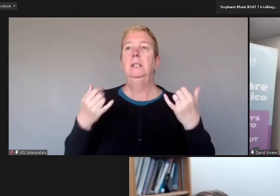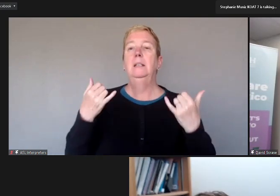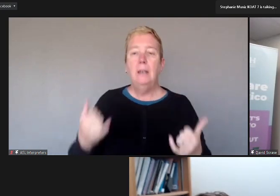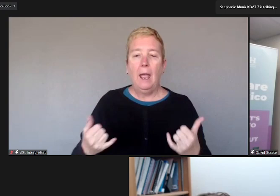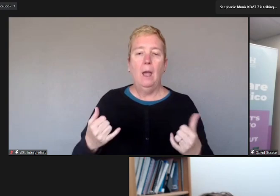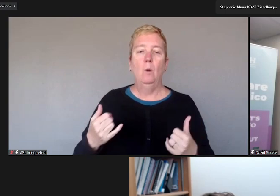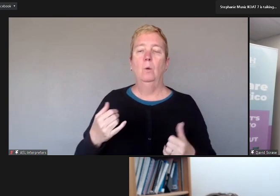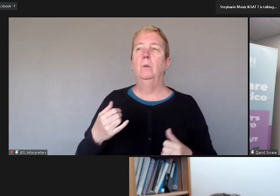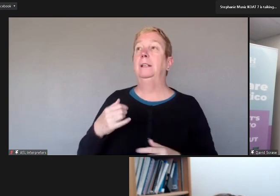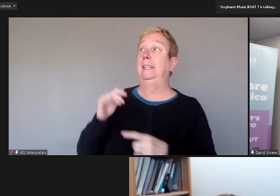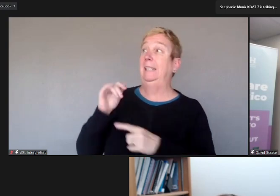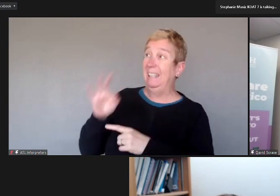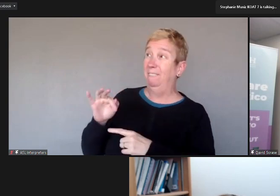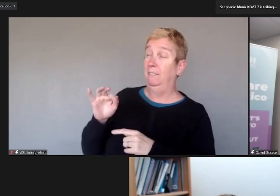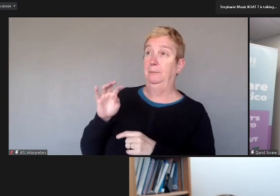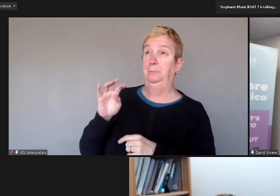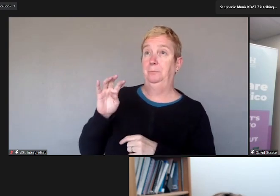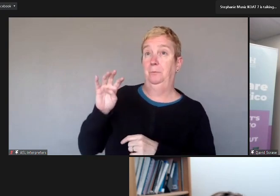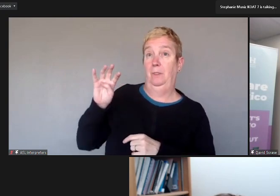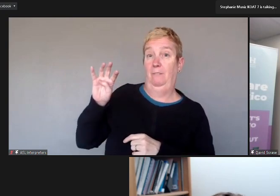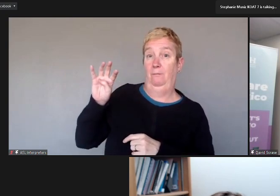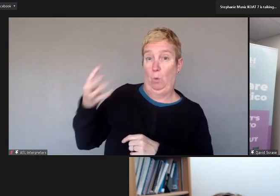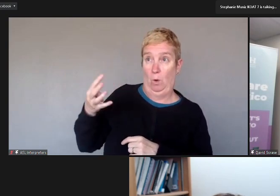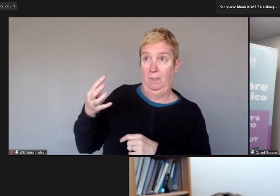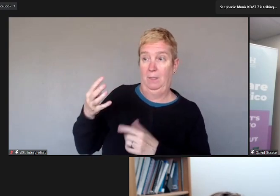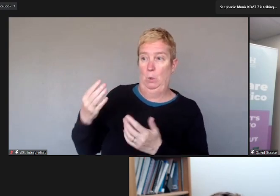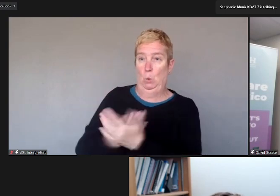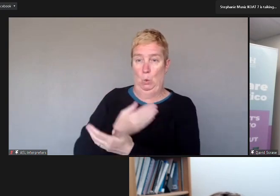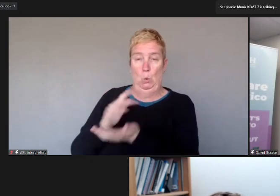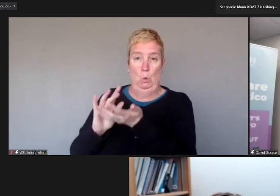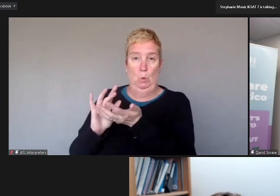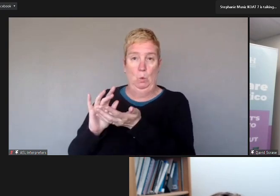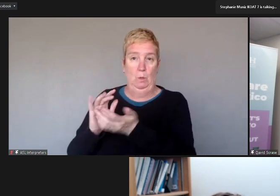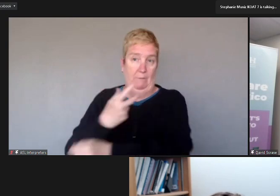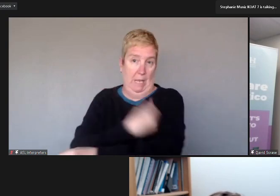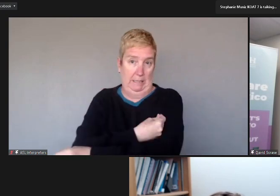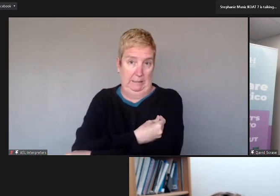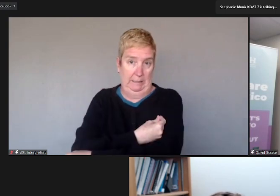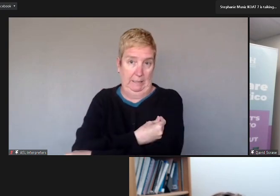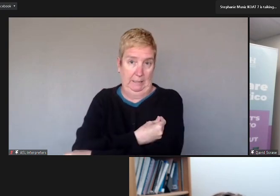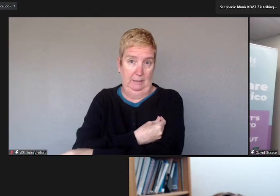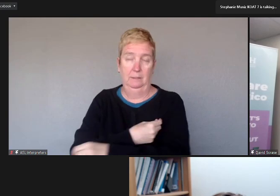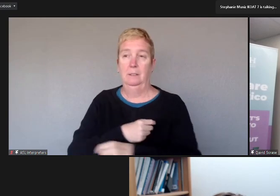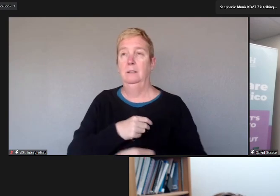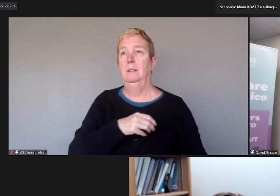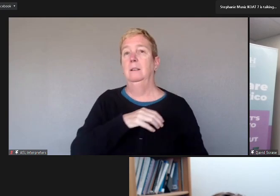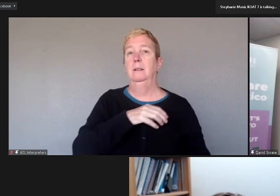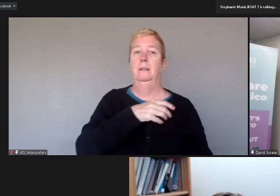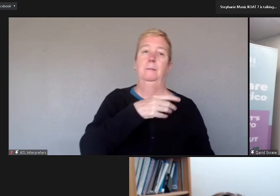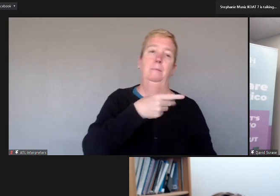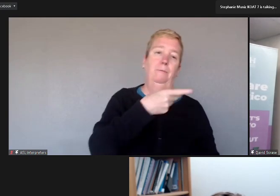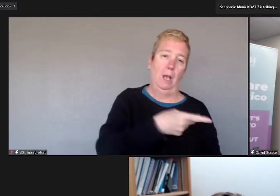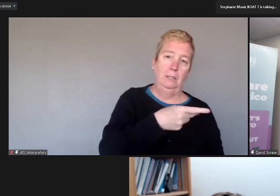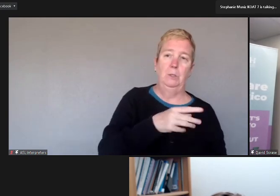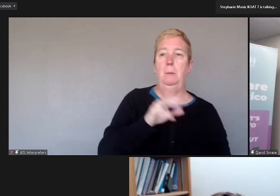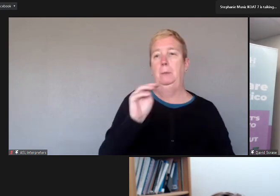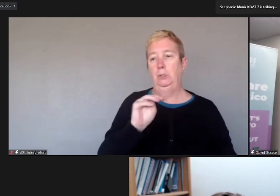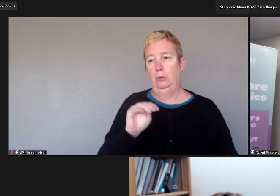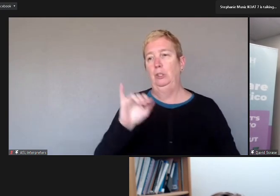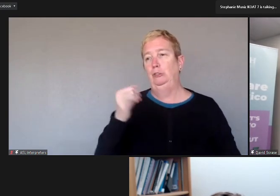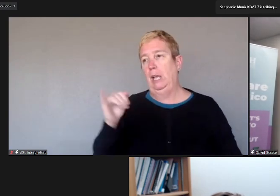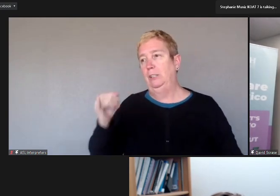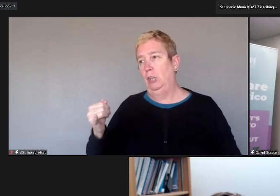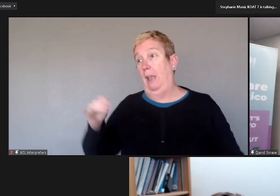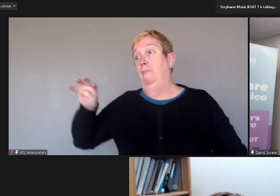potential approval of a fourth COVID vaccine, will the Department of Health be encouraging vaccines even more